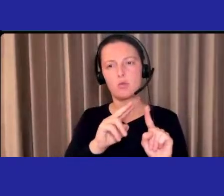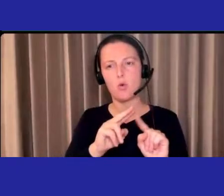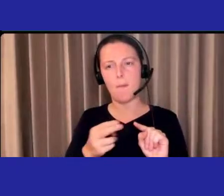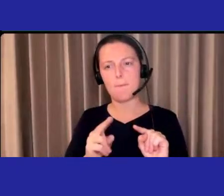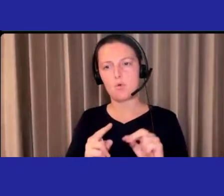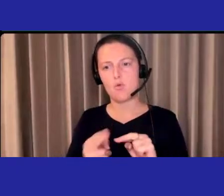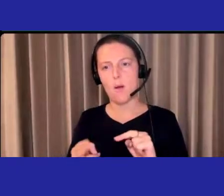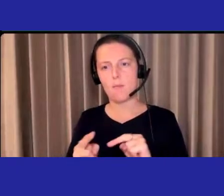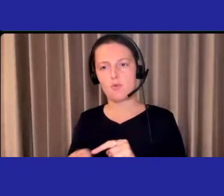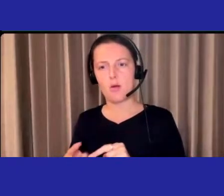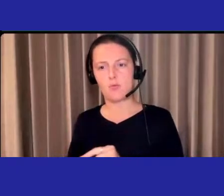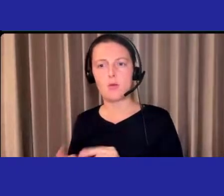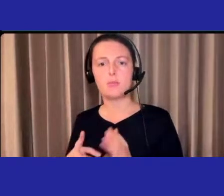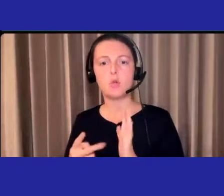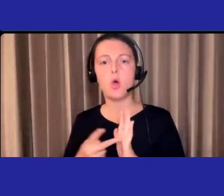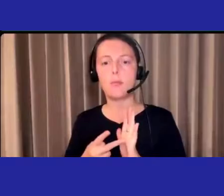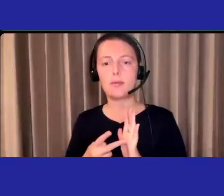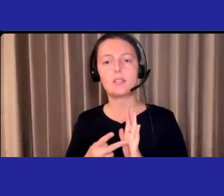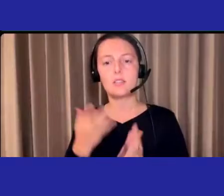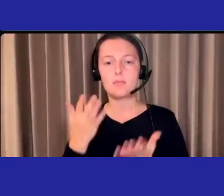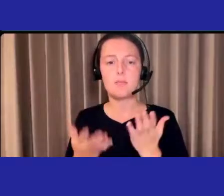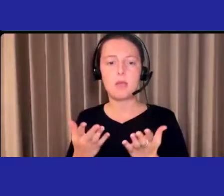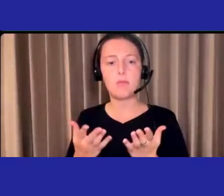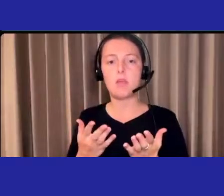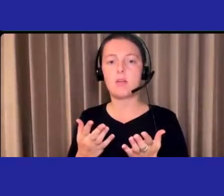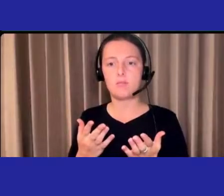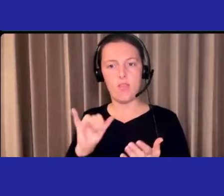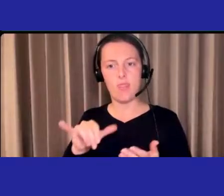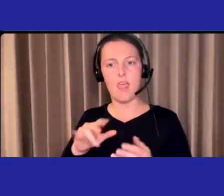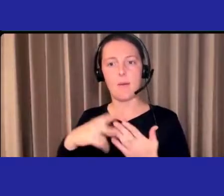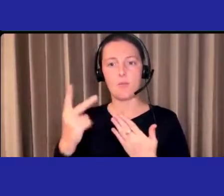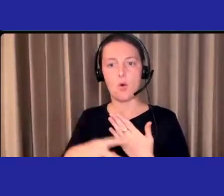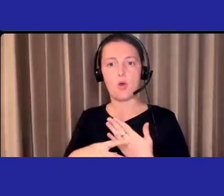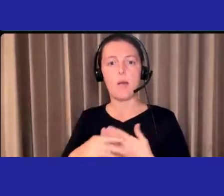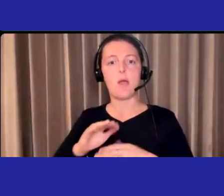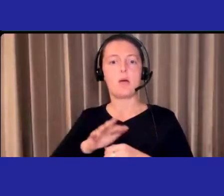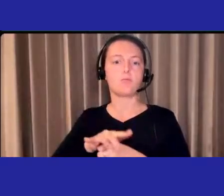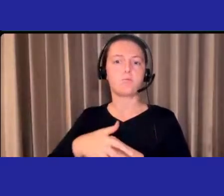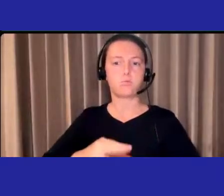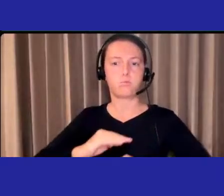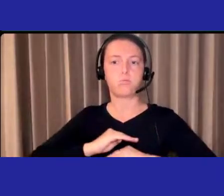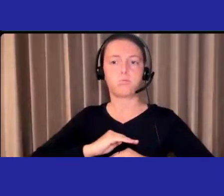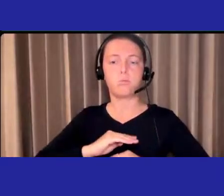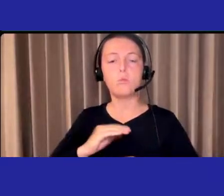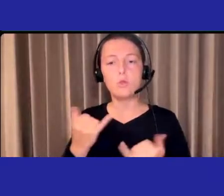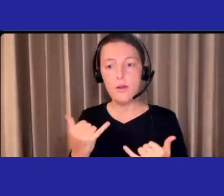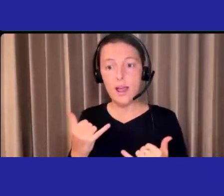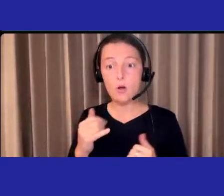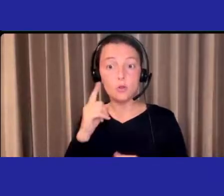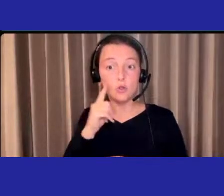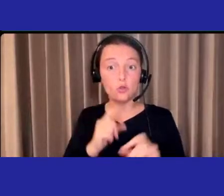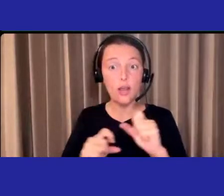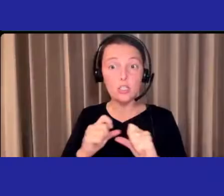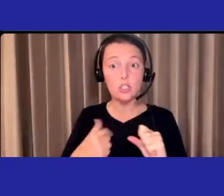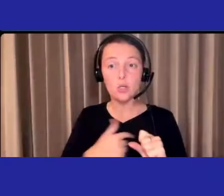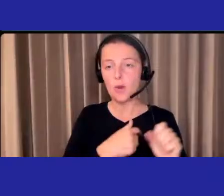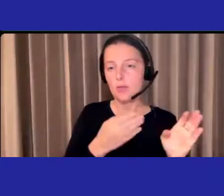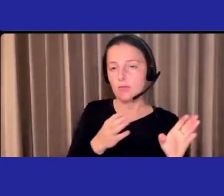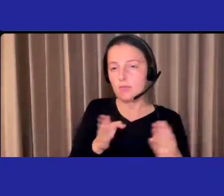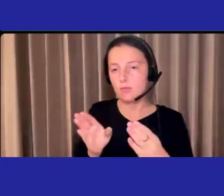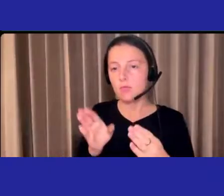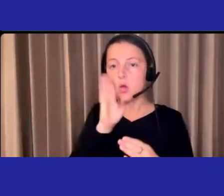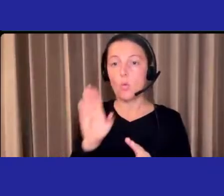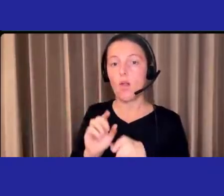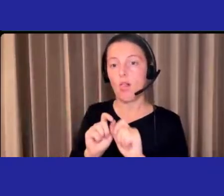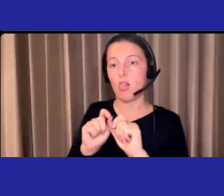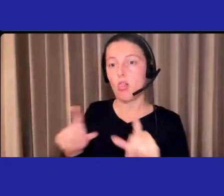reached saturation in that particular program. So we are now pivoting in terms of strategy. We are launching a Veterans Advisory Council.